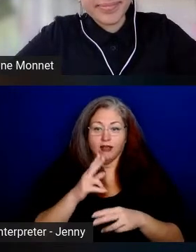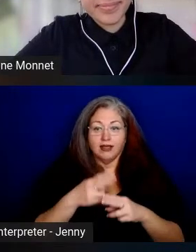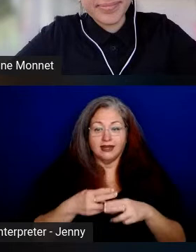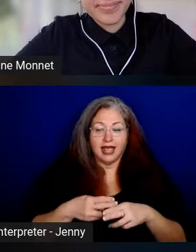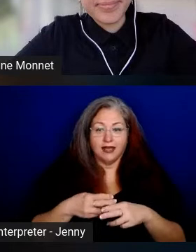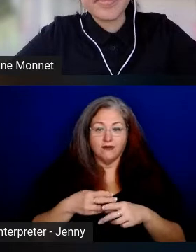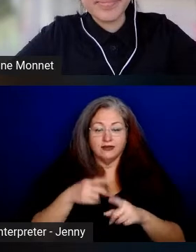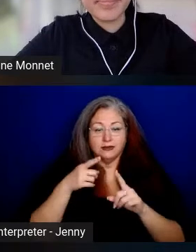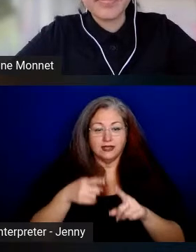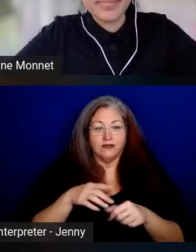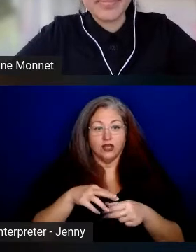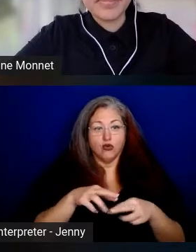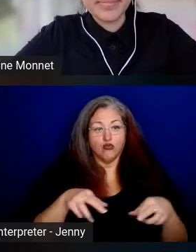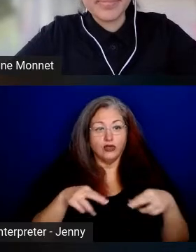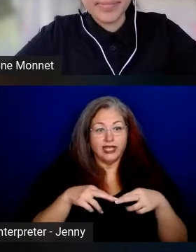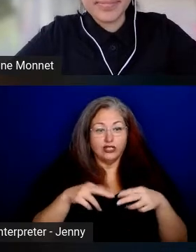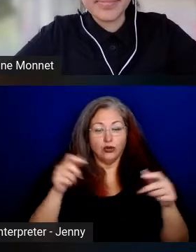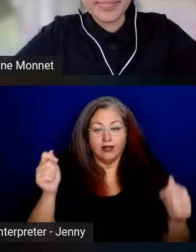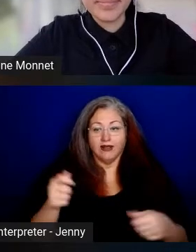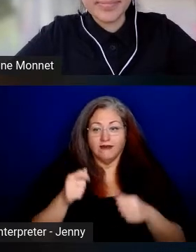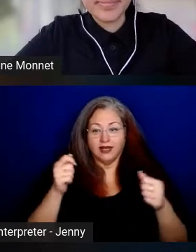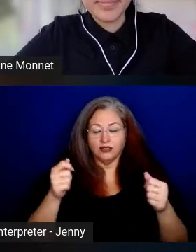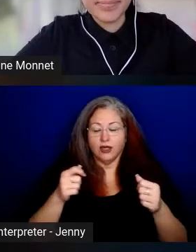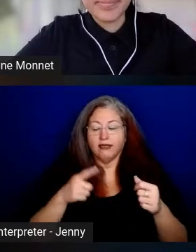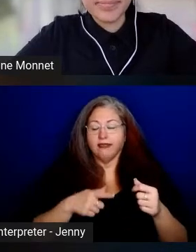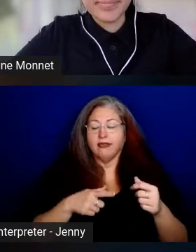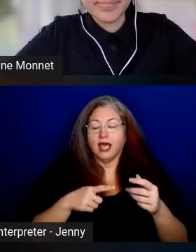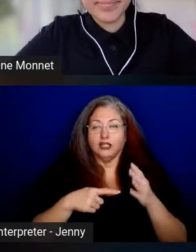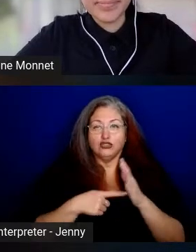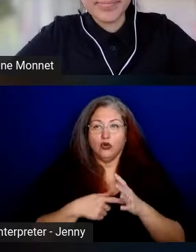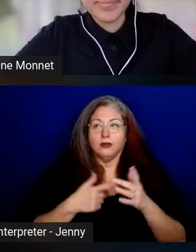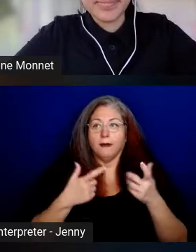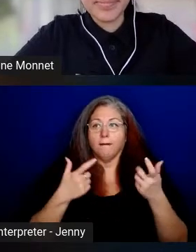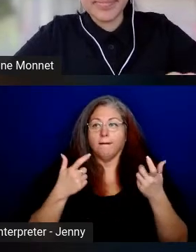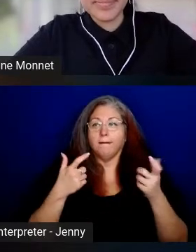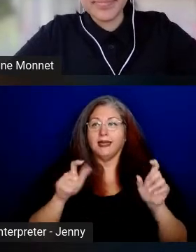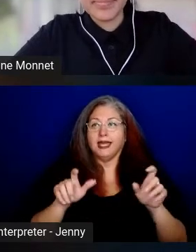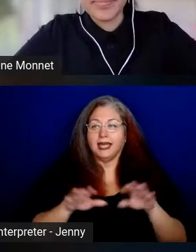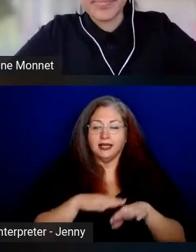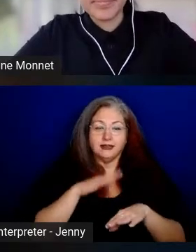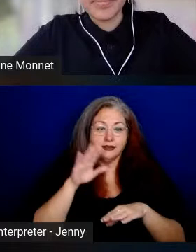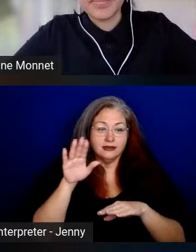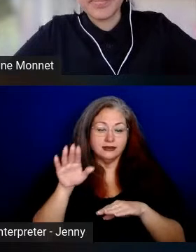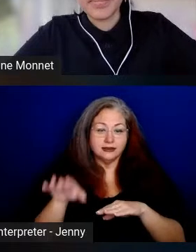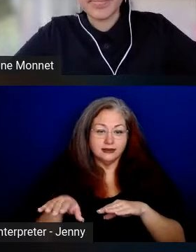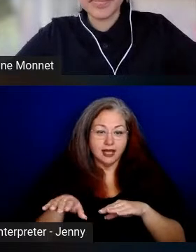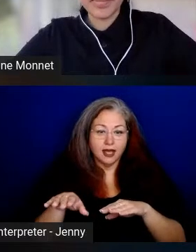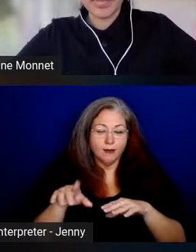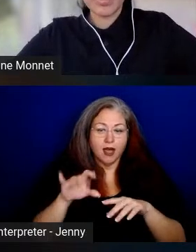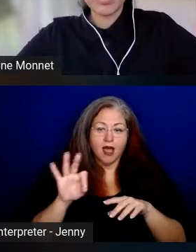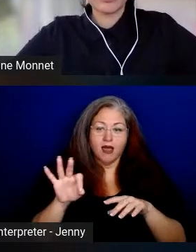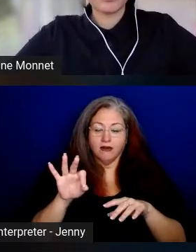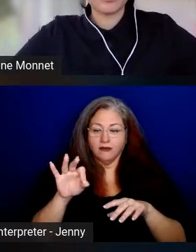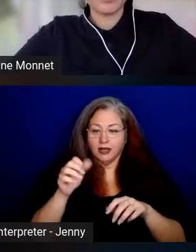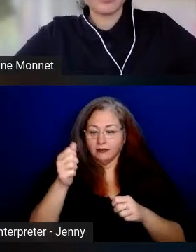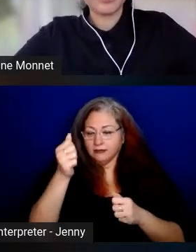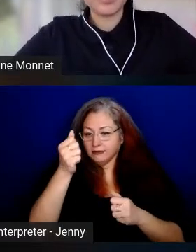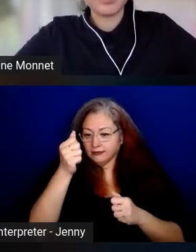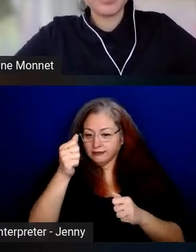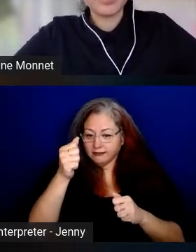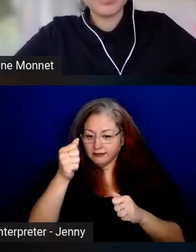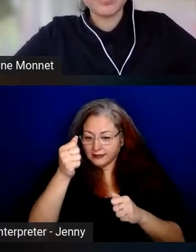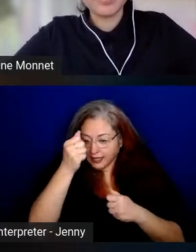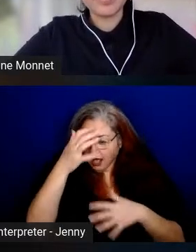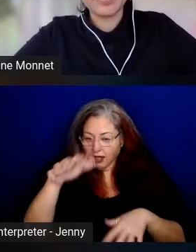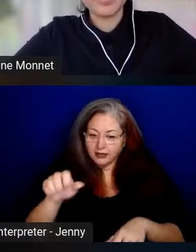regional festivals, I think it's a huge step in this, like, road of, you know, decolonization of film, to call it, like, some